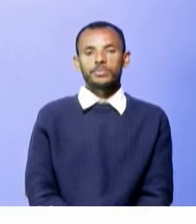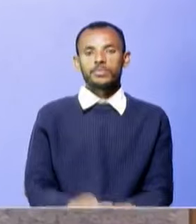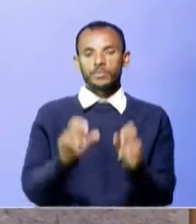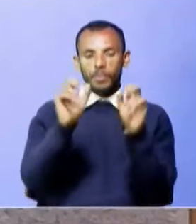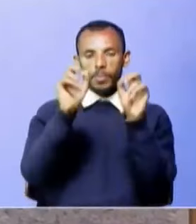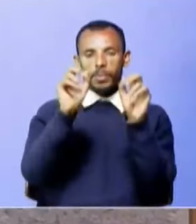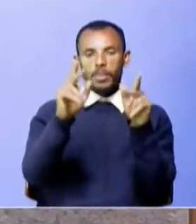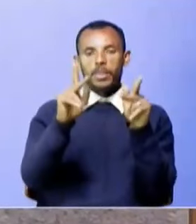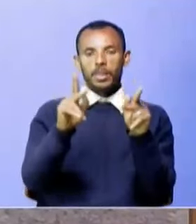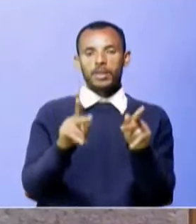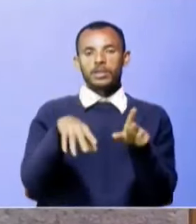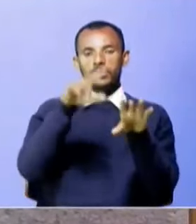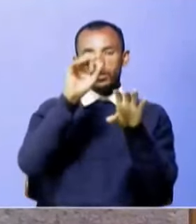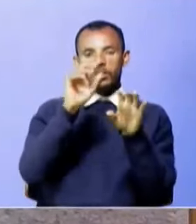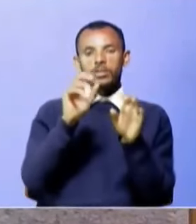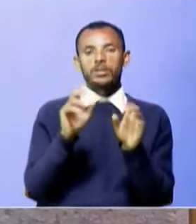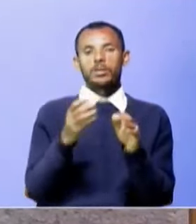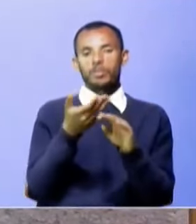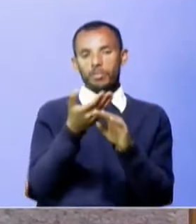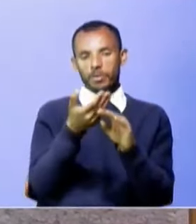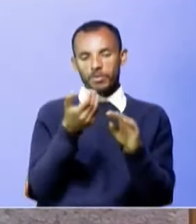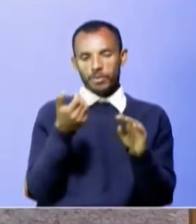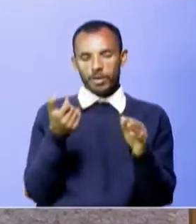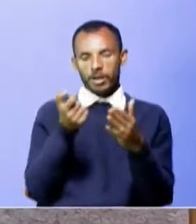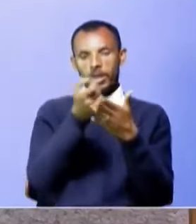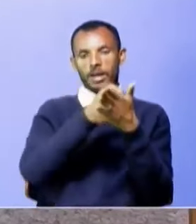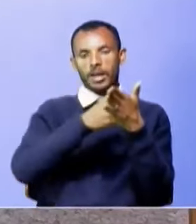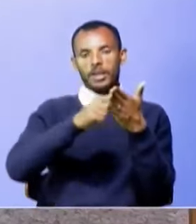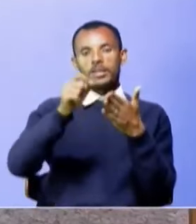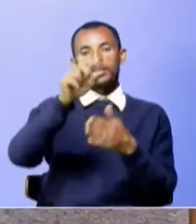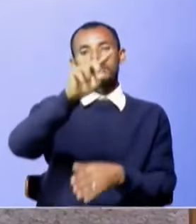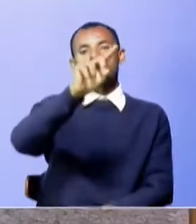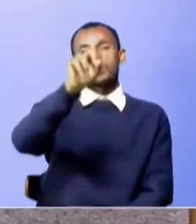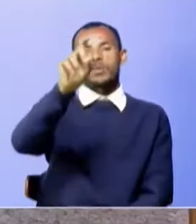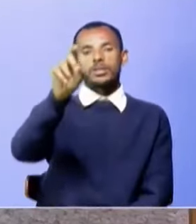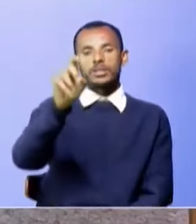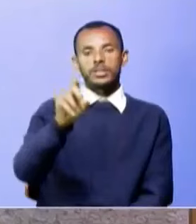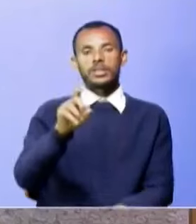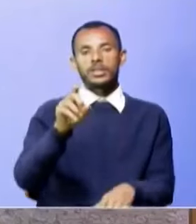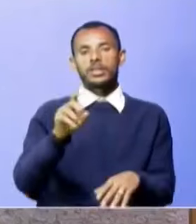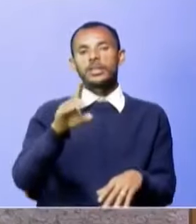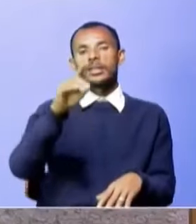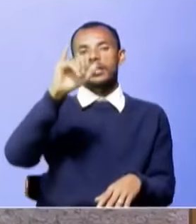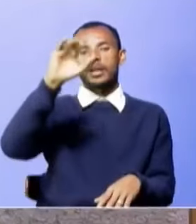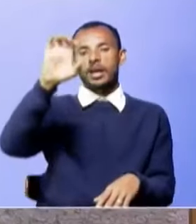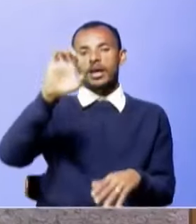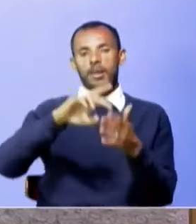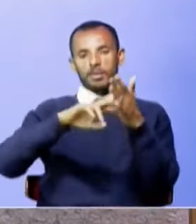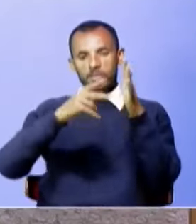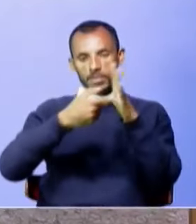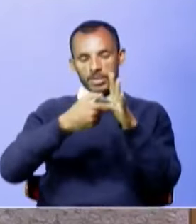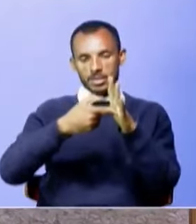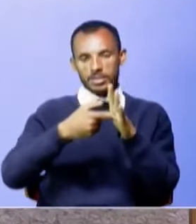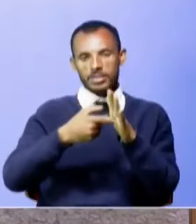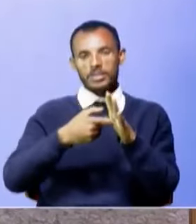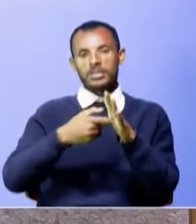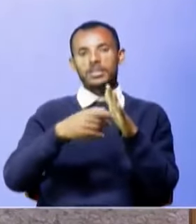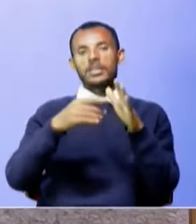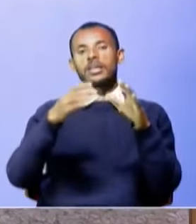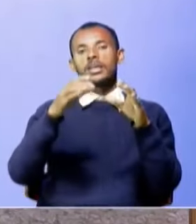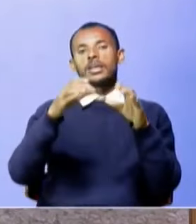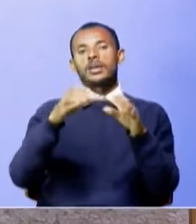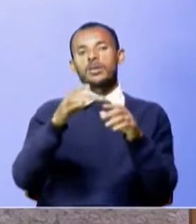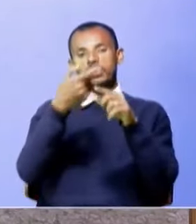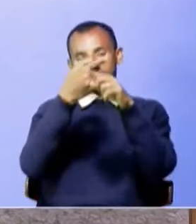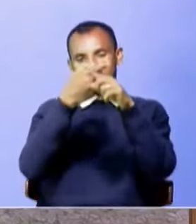Okay, so before writing the questions, a die is a cube with